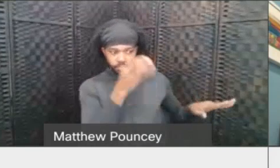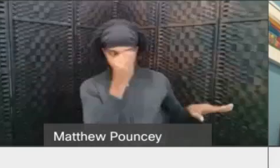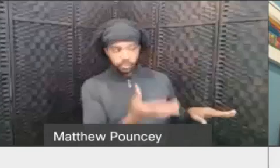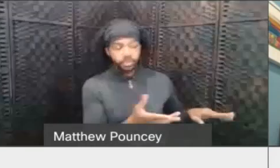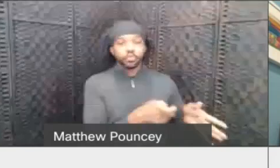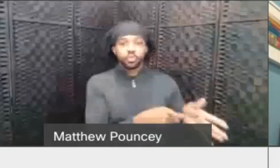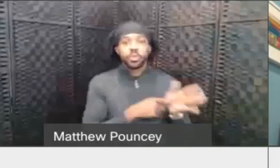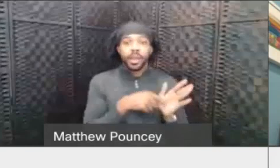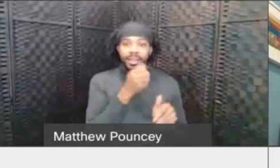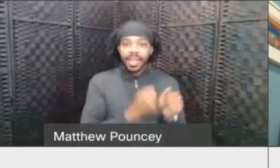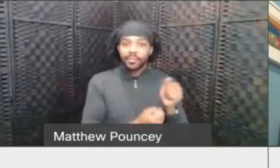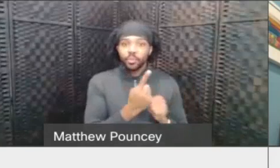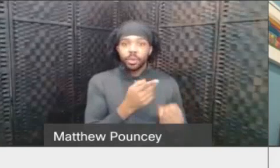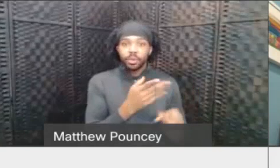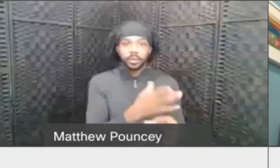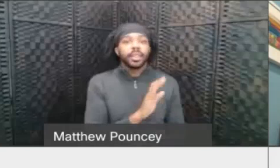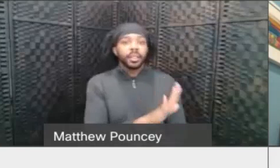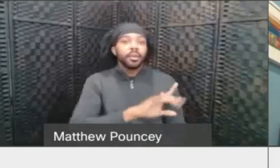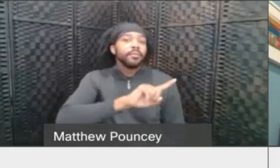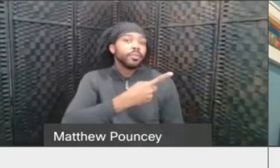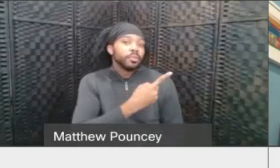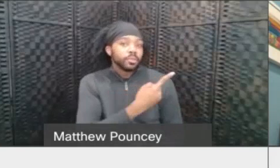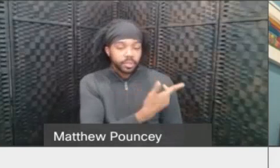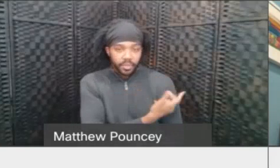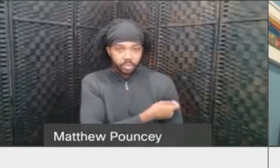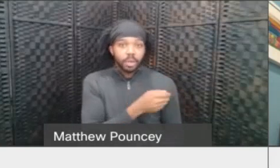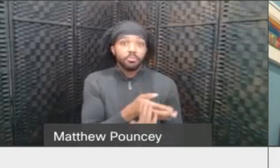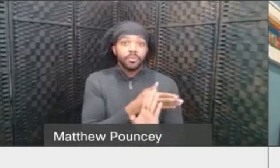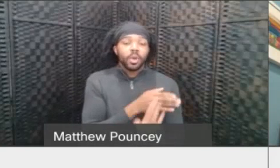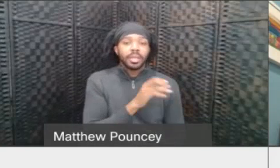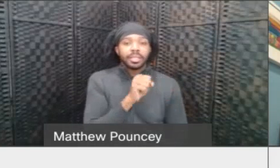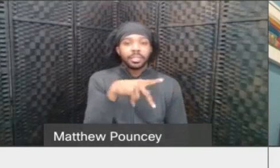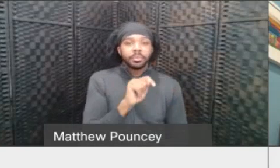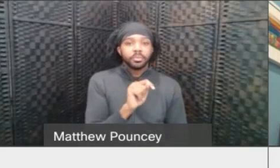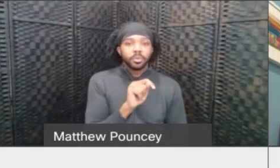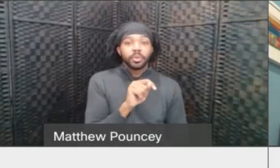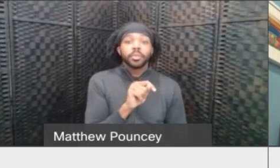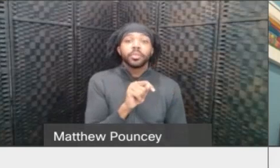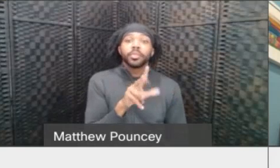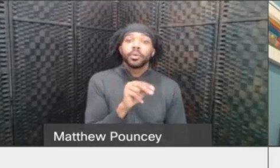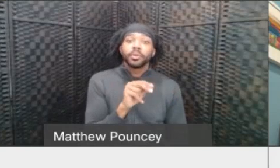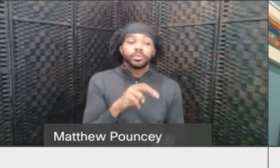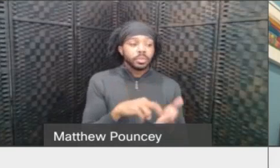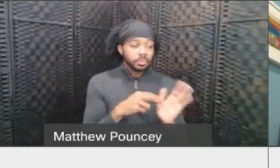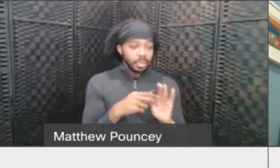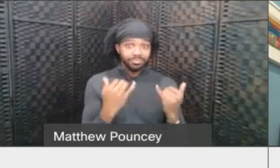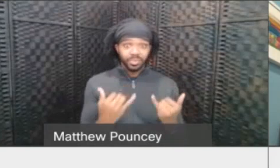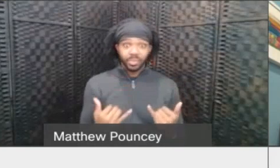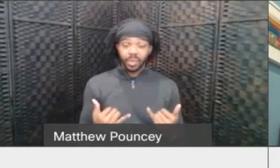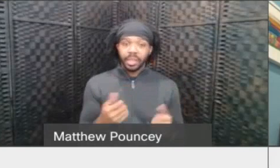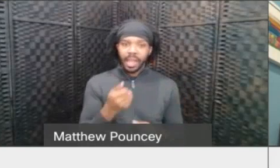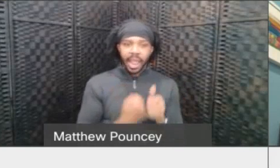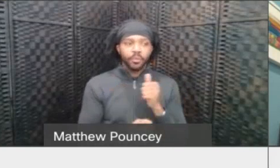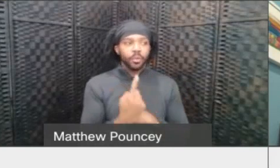receive their first dose by September 30th, which means that by this date, everyone would